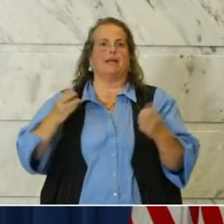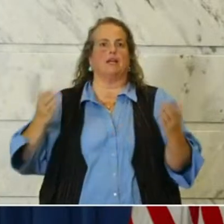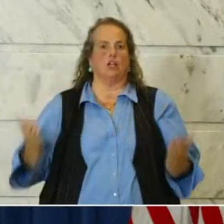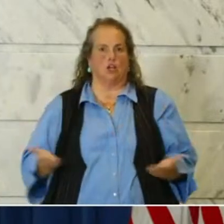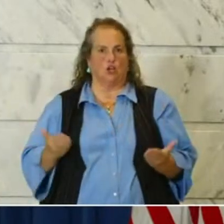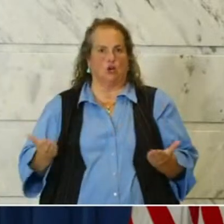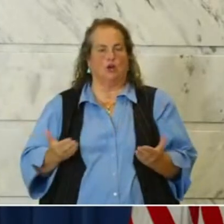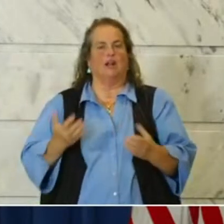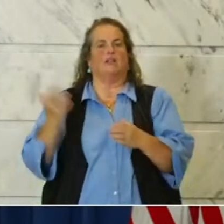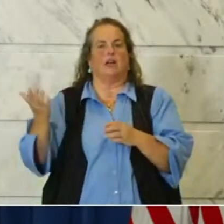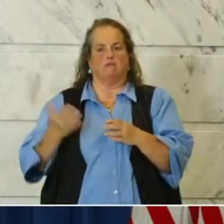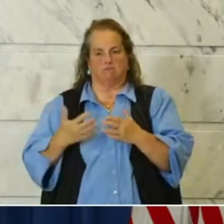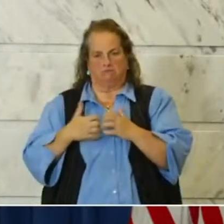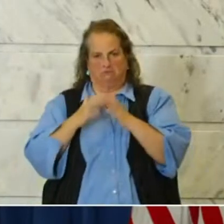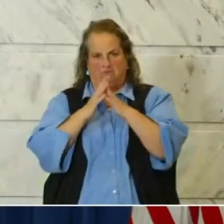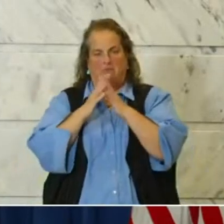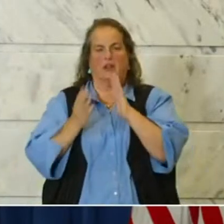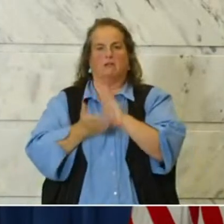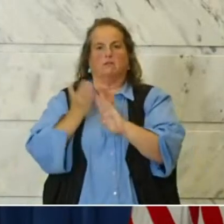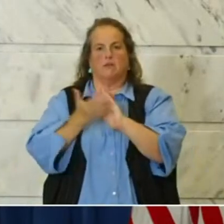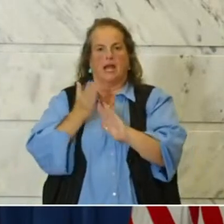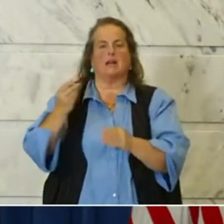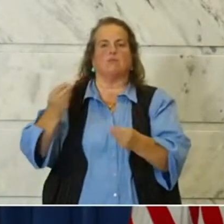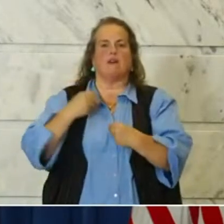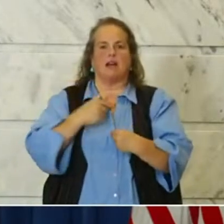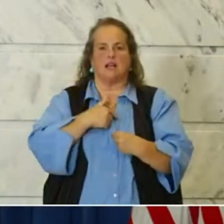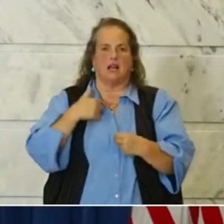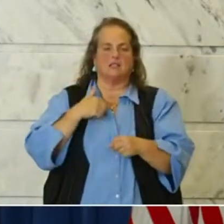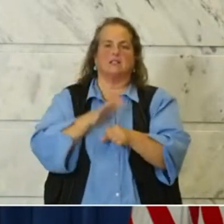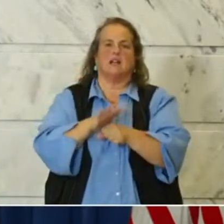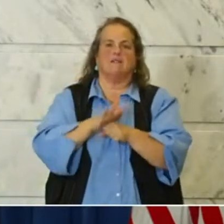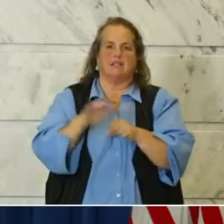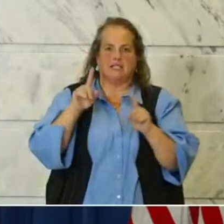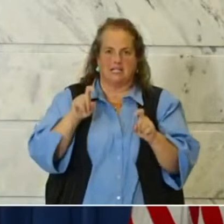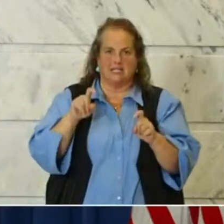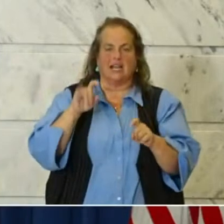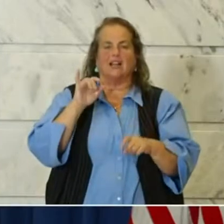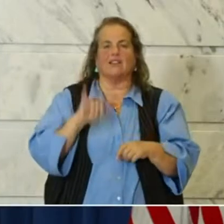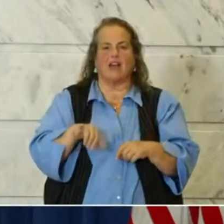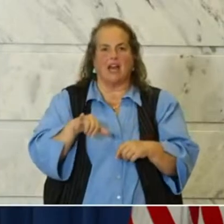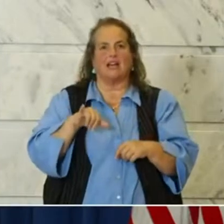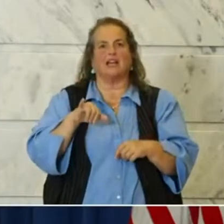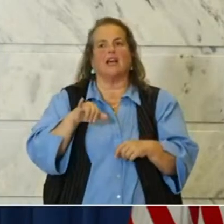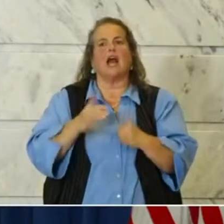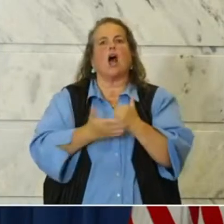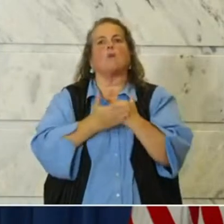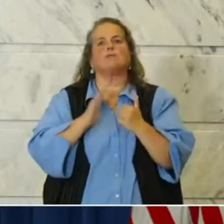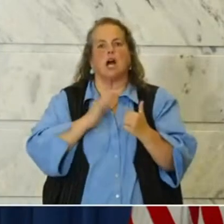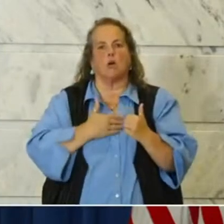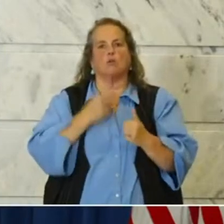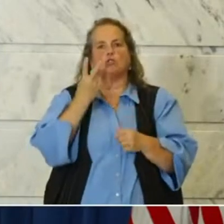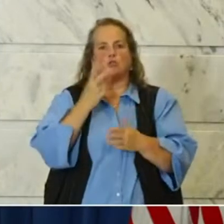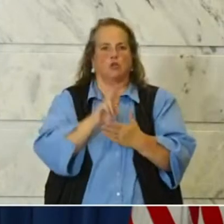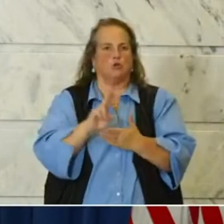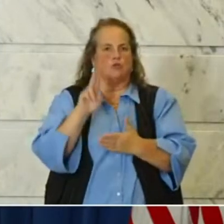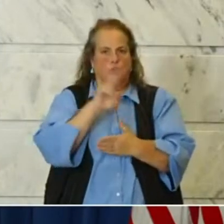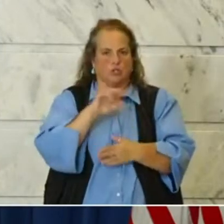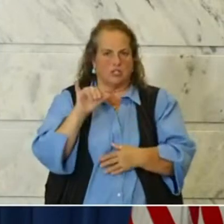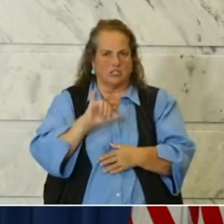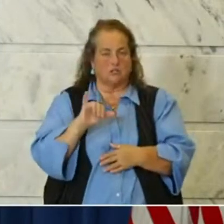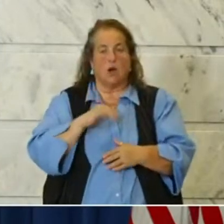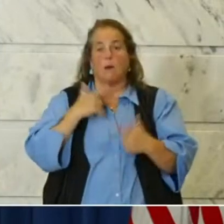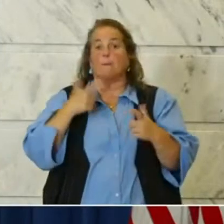get up and running and now provide significant amounts of testing, and that supplements our 2 universities. Our